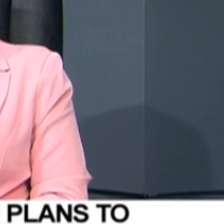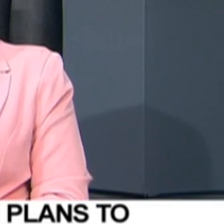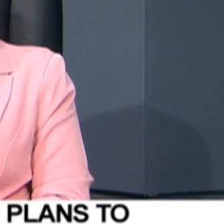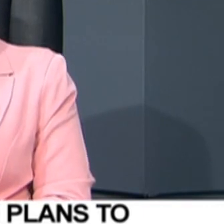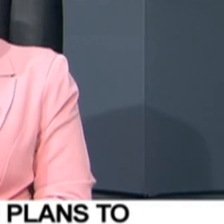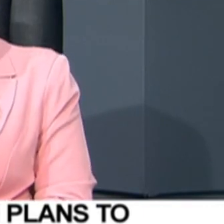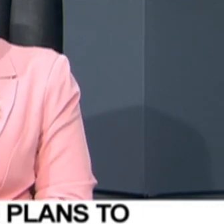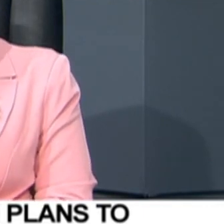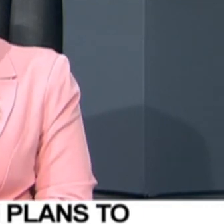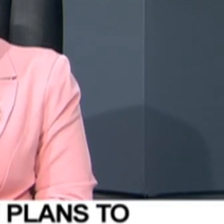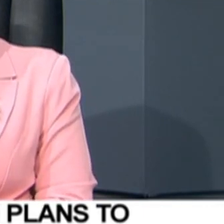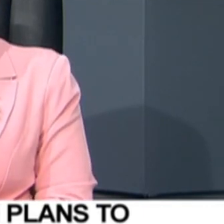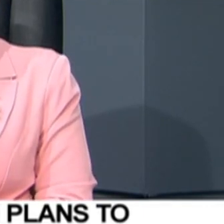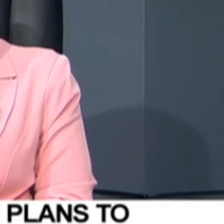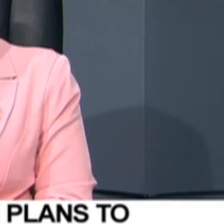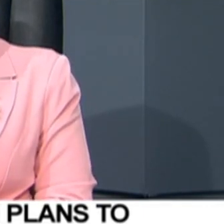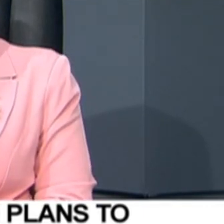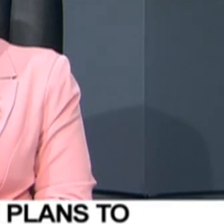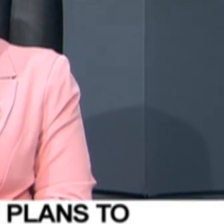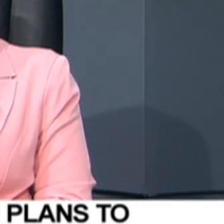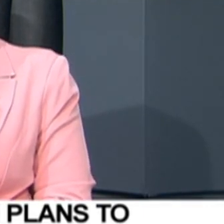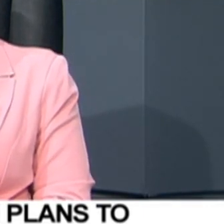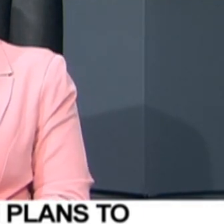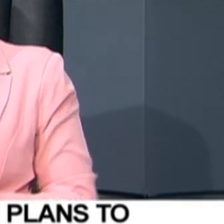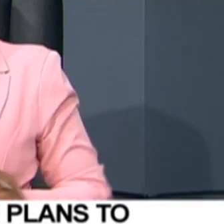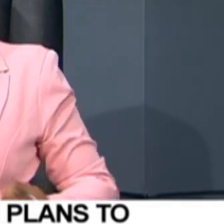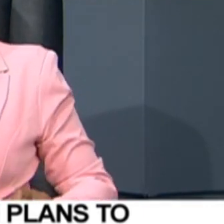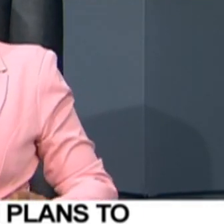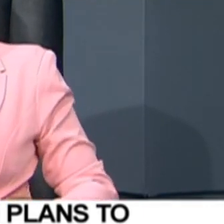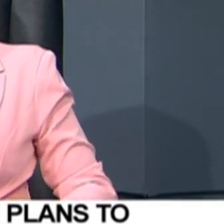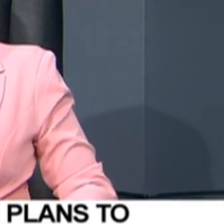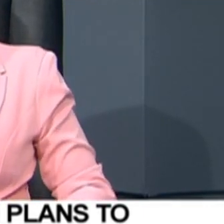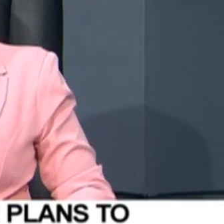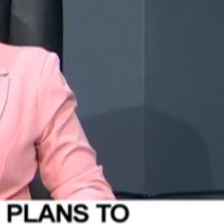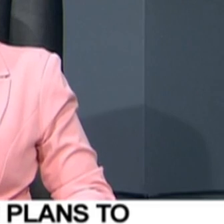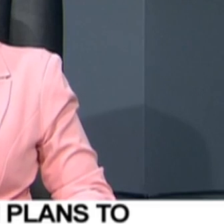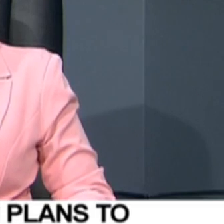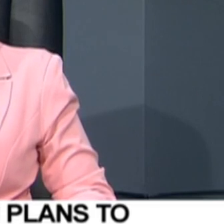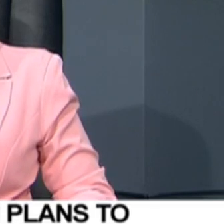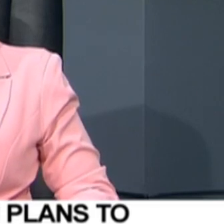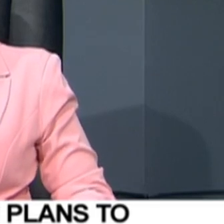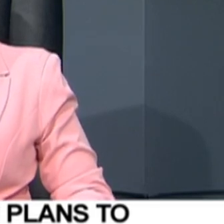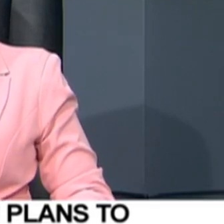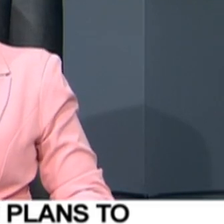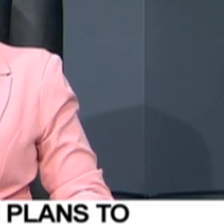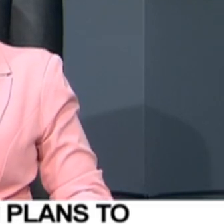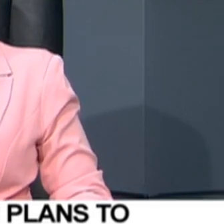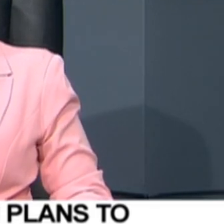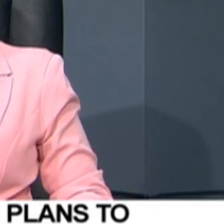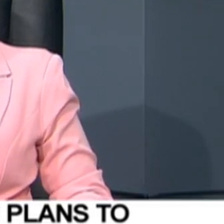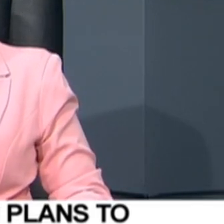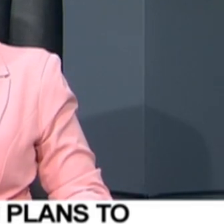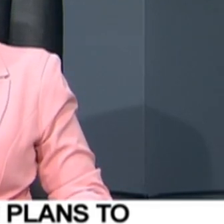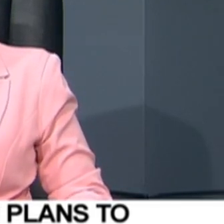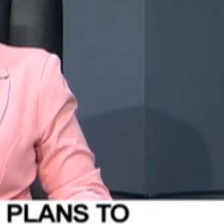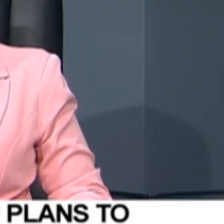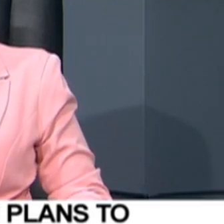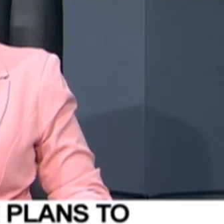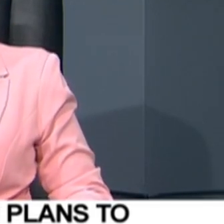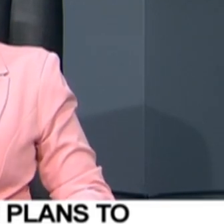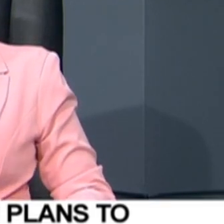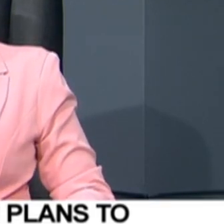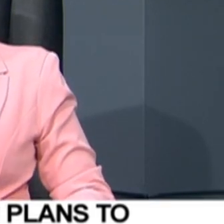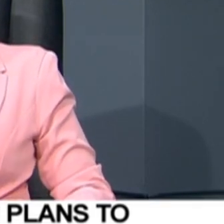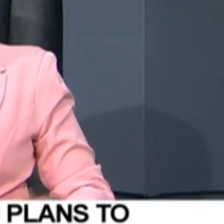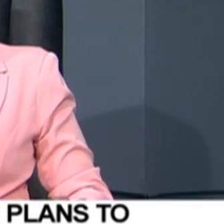So he addressed the issue around putting more stringent measures on the taxi industry, those that are compliant with health